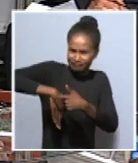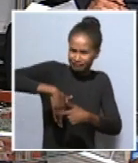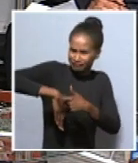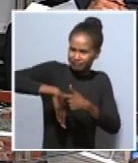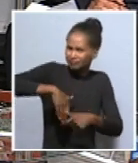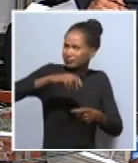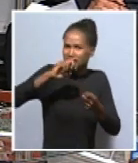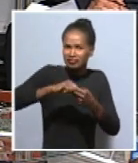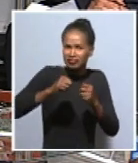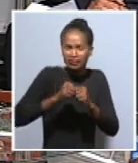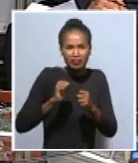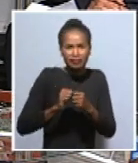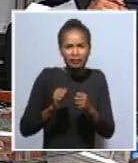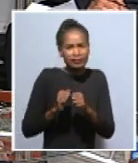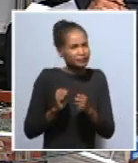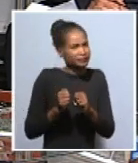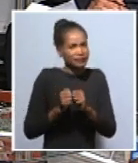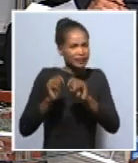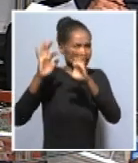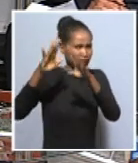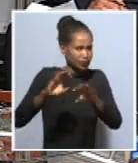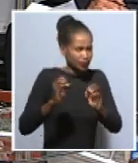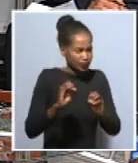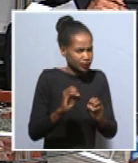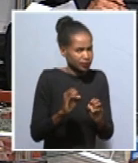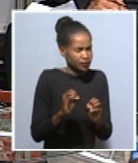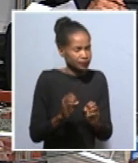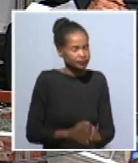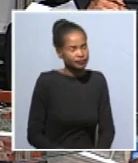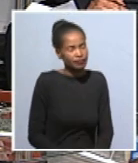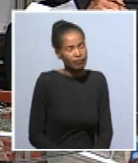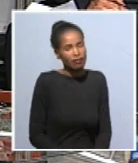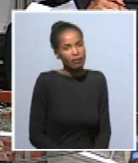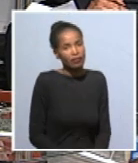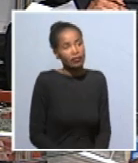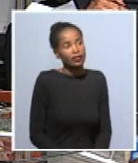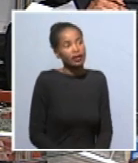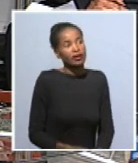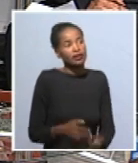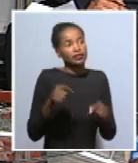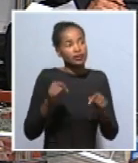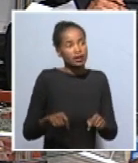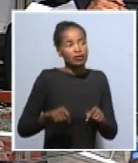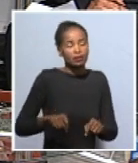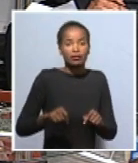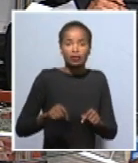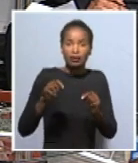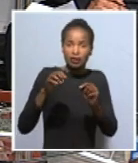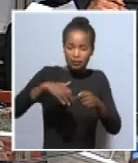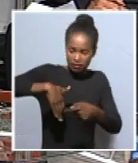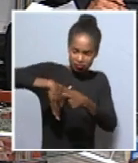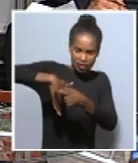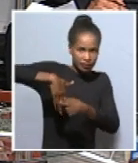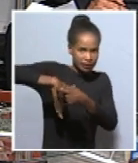We still need to give attention to them. So emerging commercial farmers are